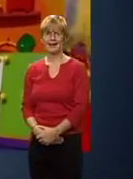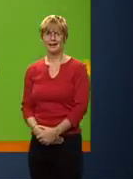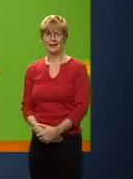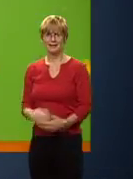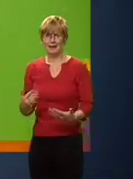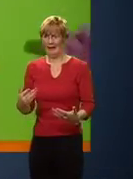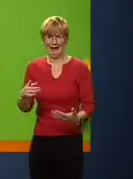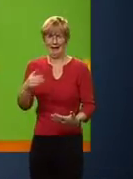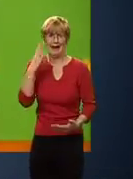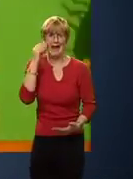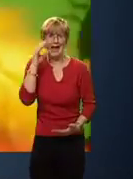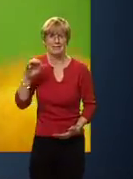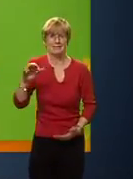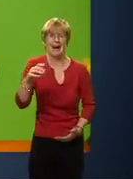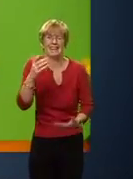spider.